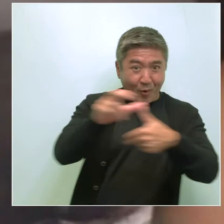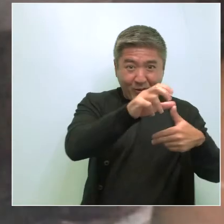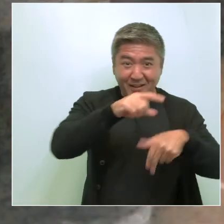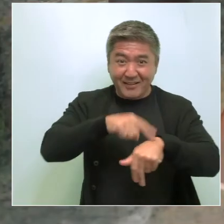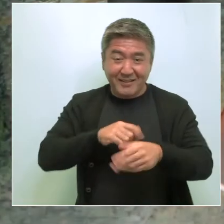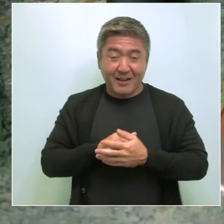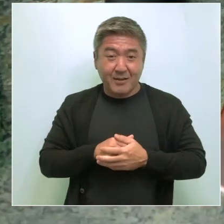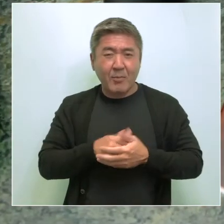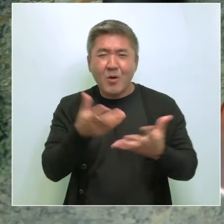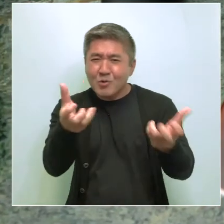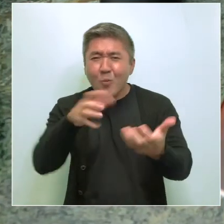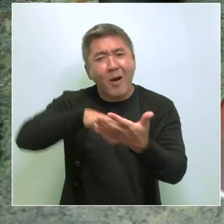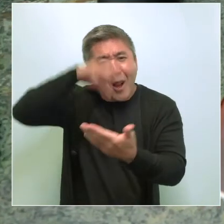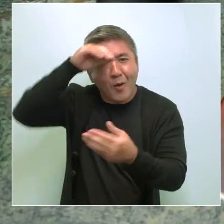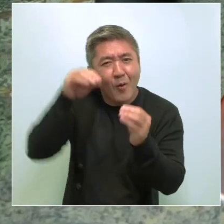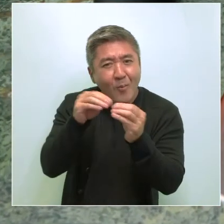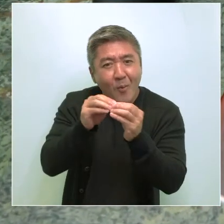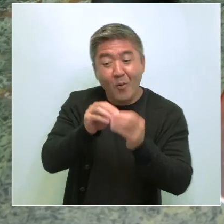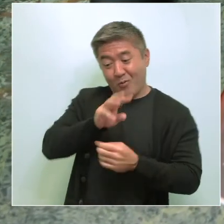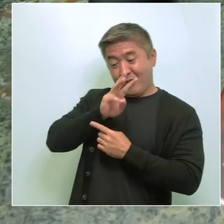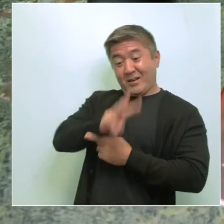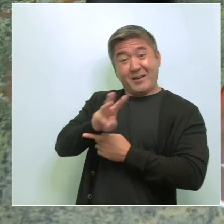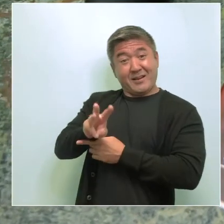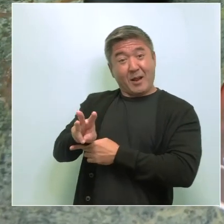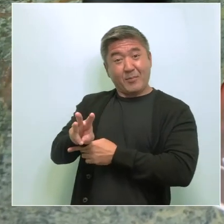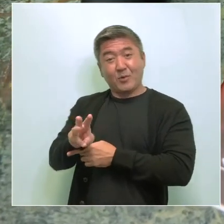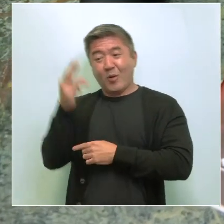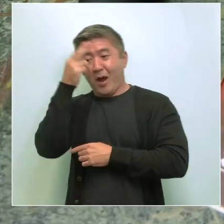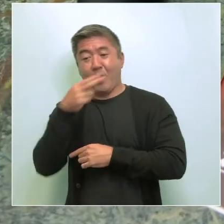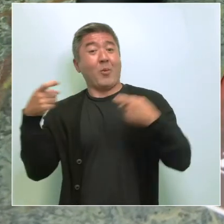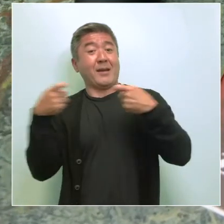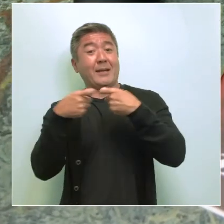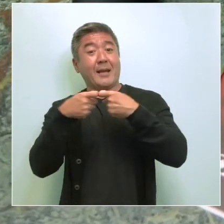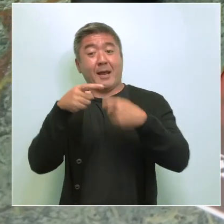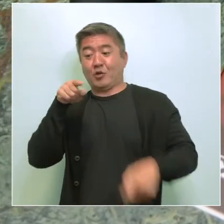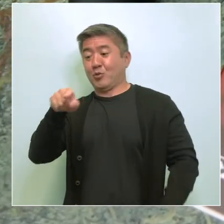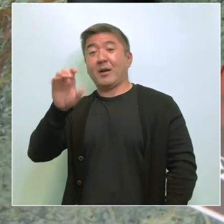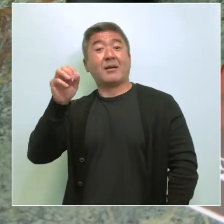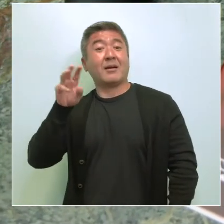season. For more information on emergency preparedness, visit our